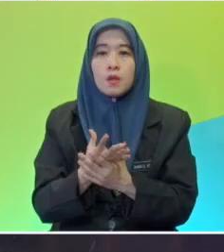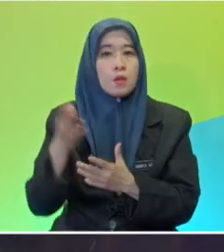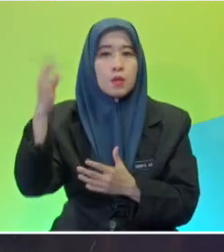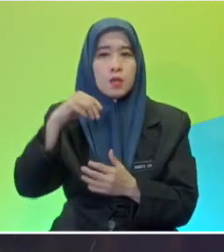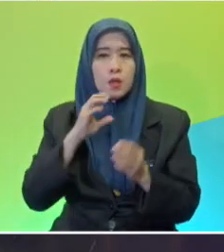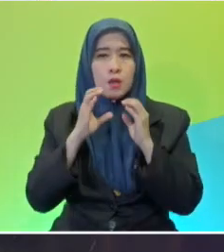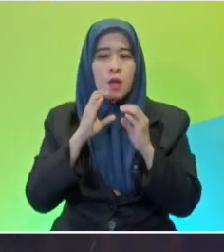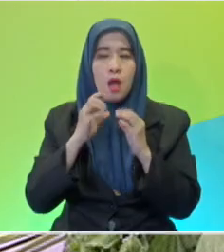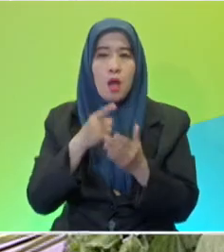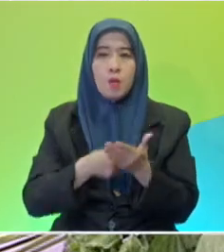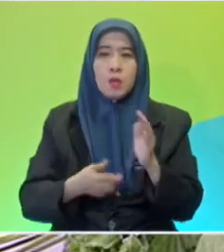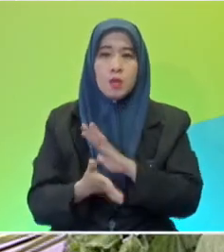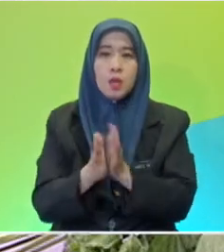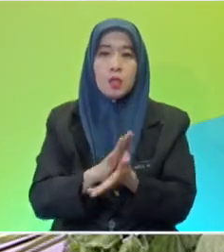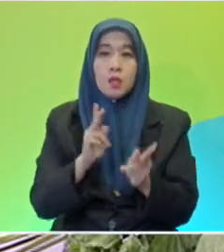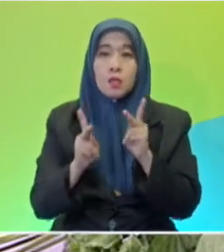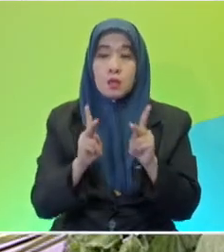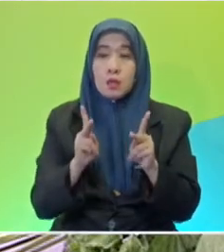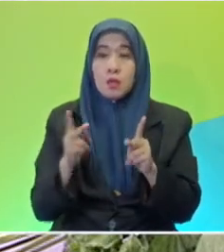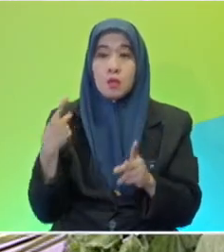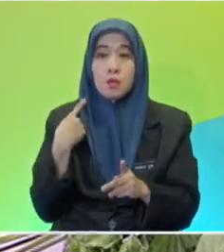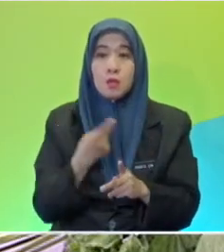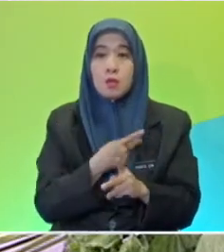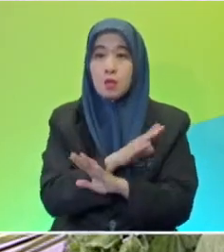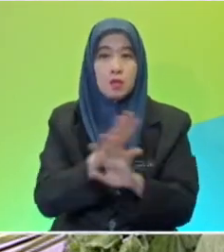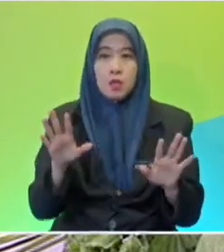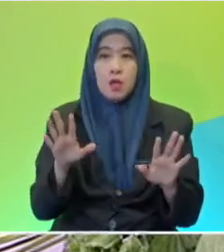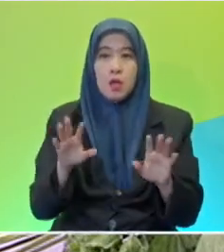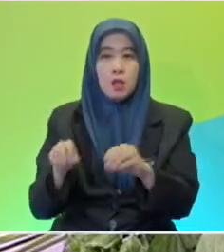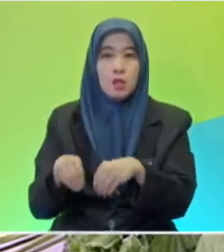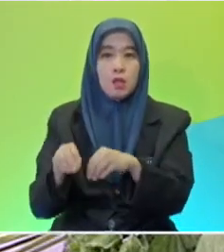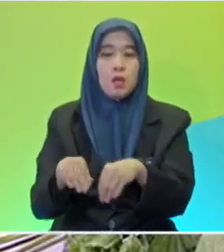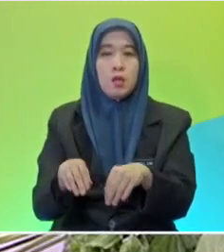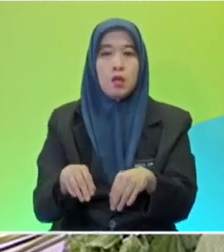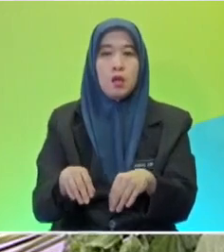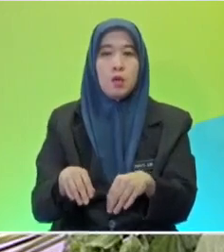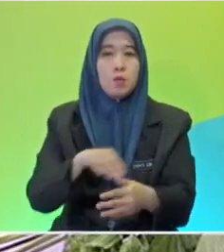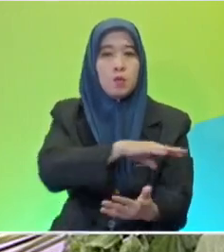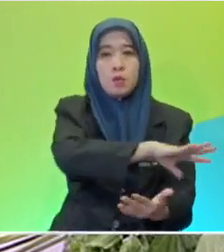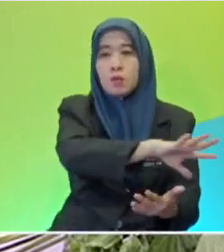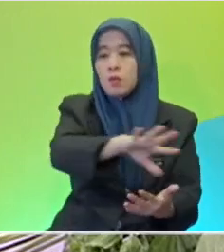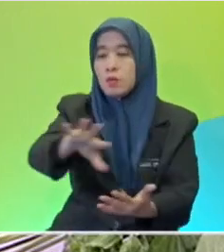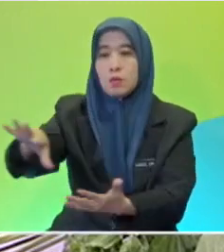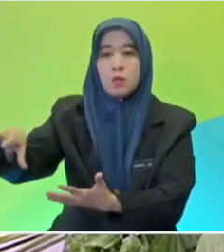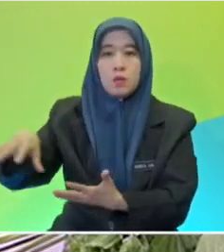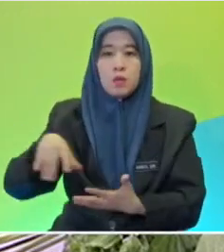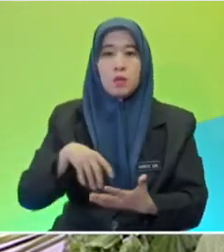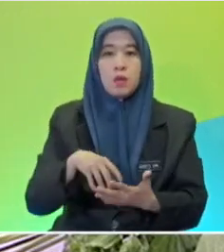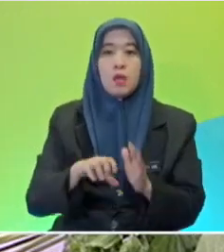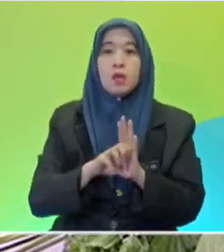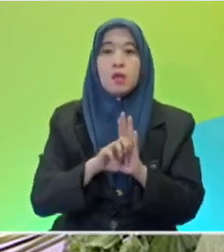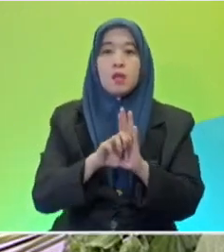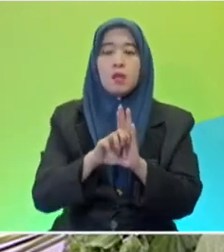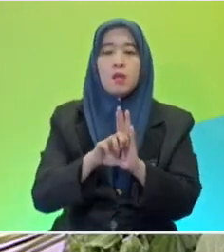would happen if we don't plant enough of plants around, or if we, for